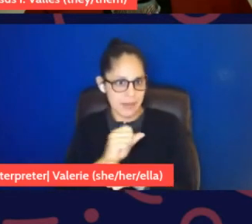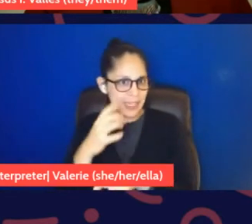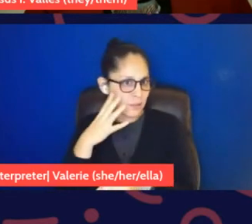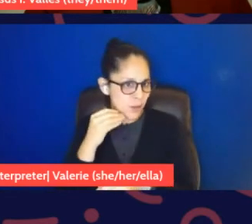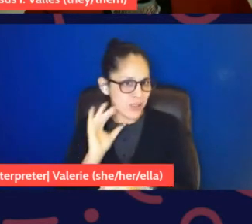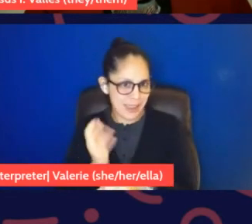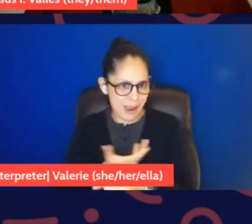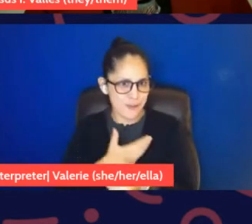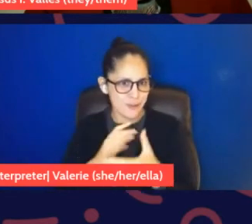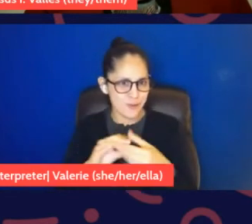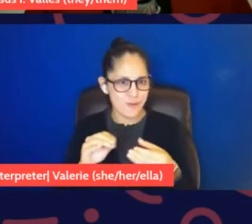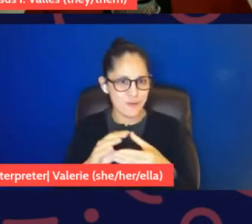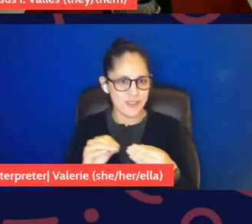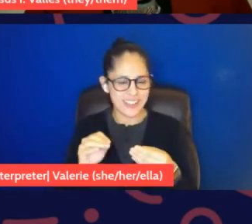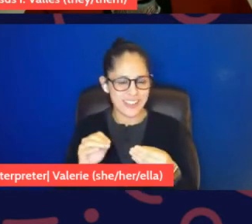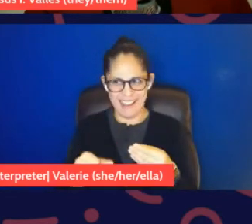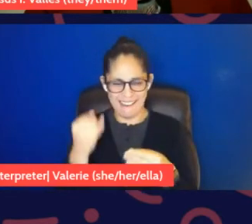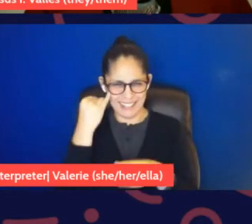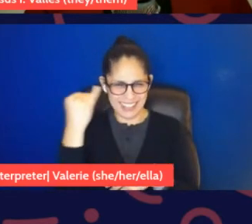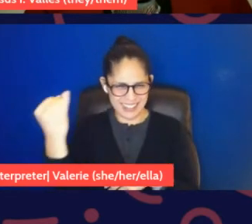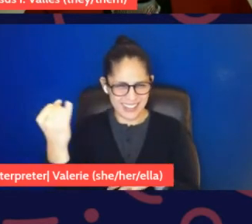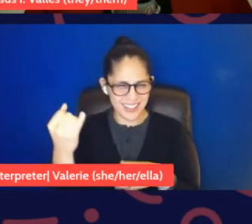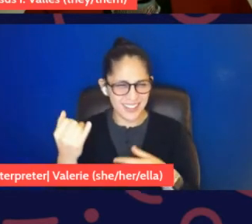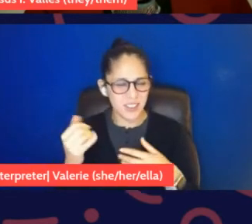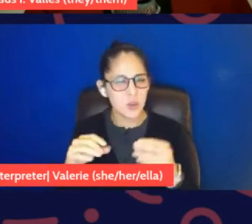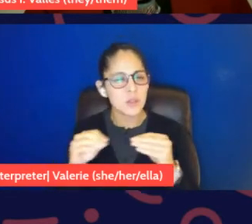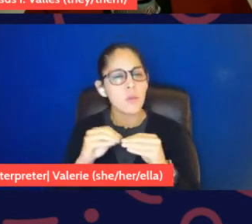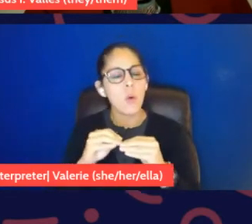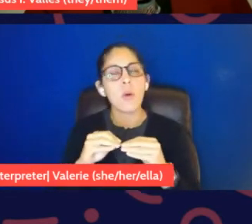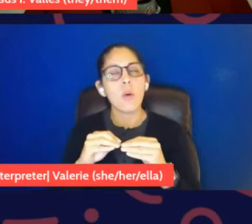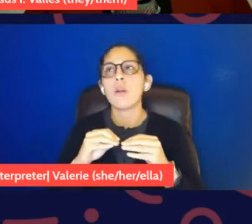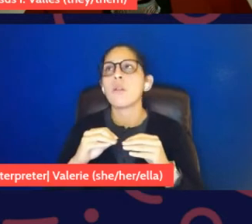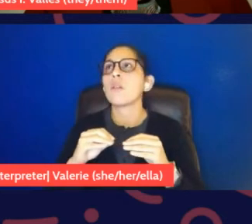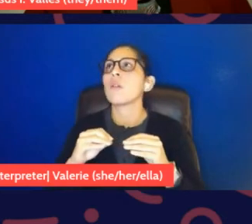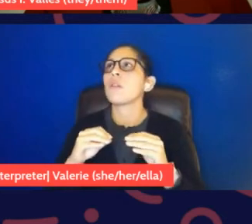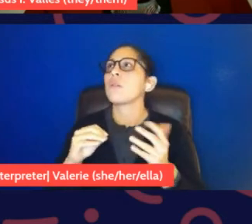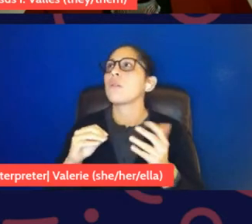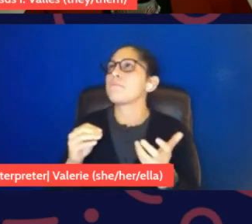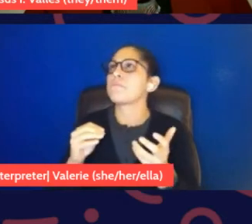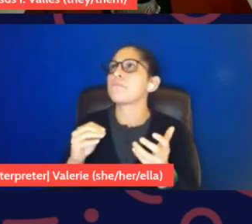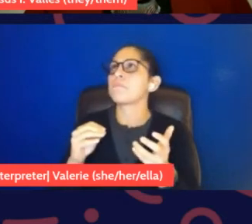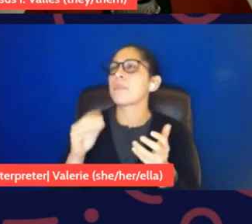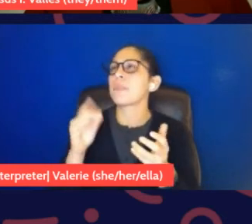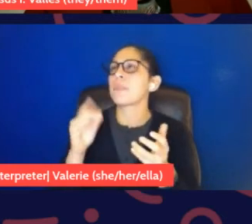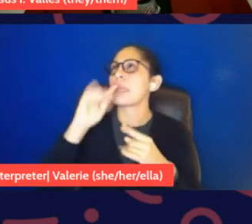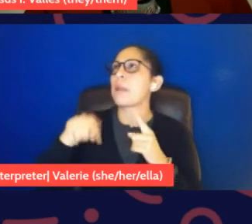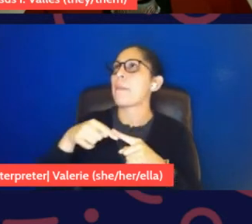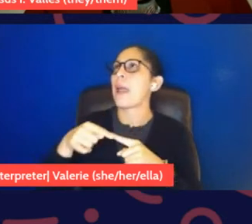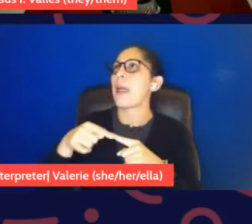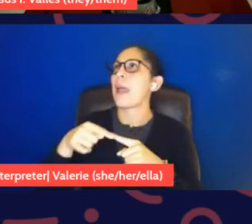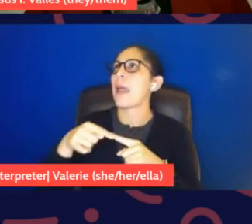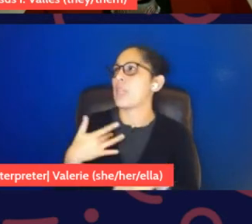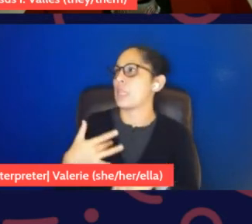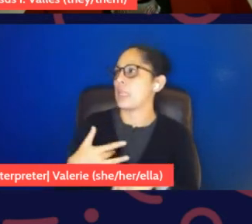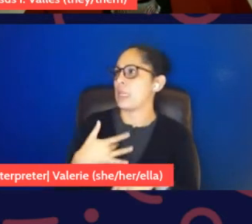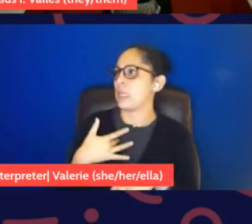And I think this becomes a feeling from feeling so trapped by power, to be quite